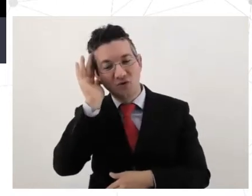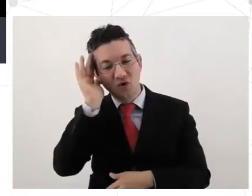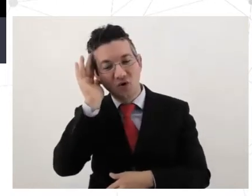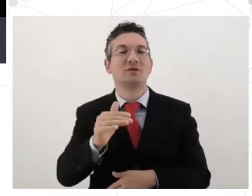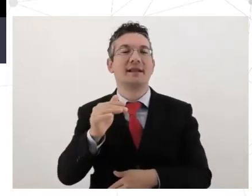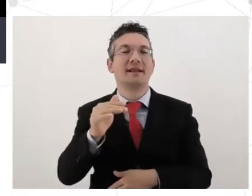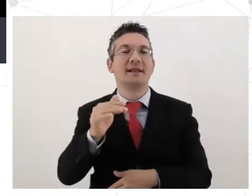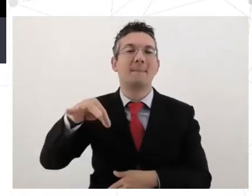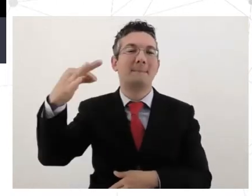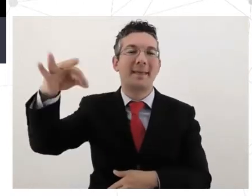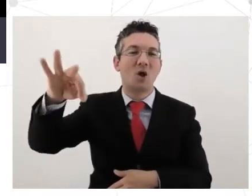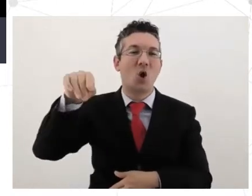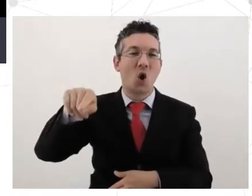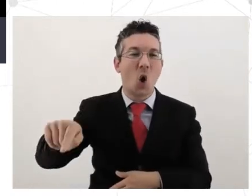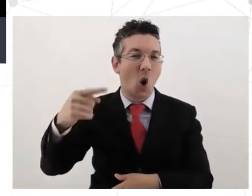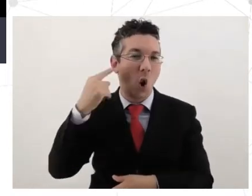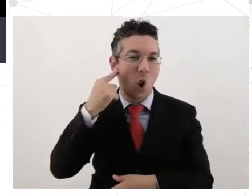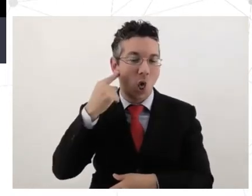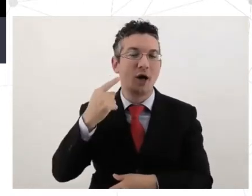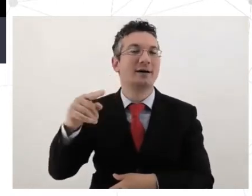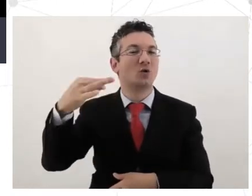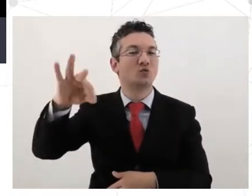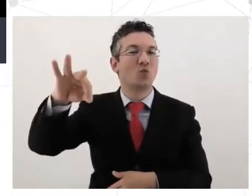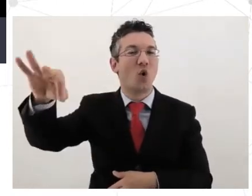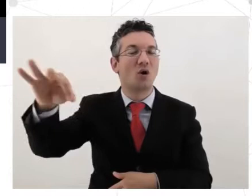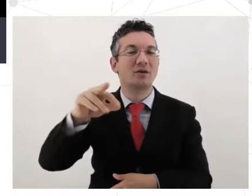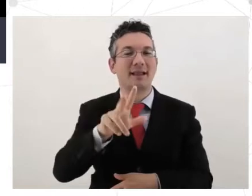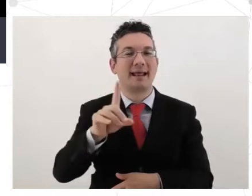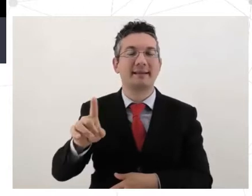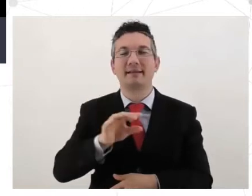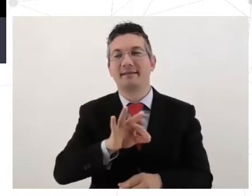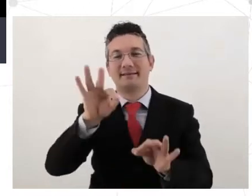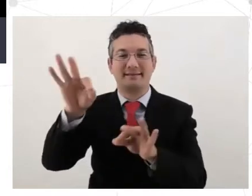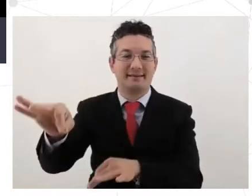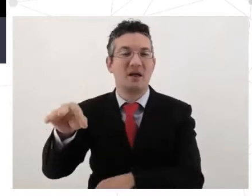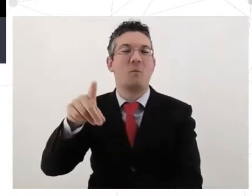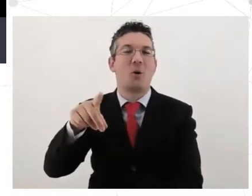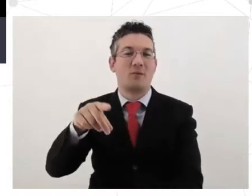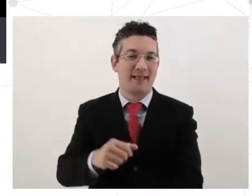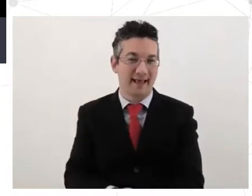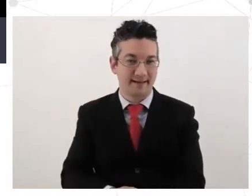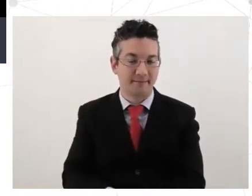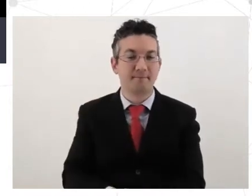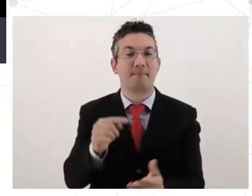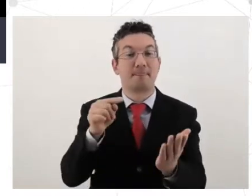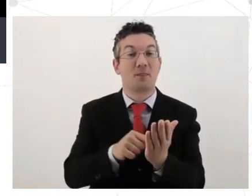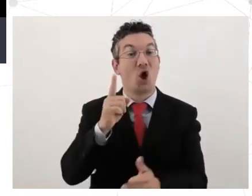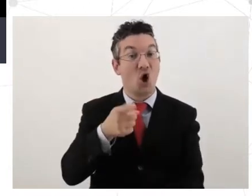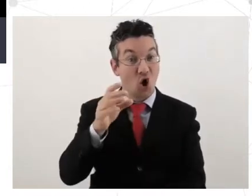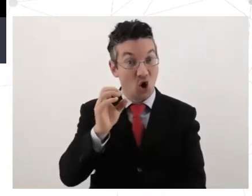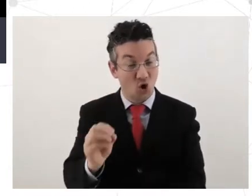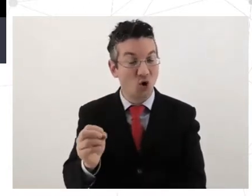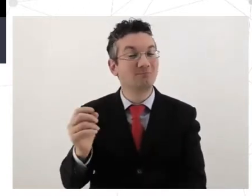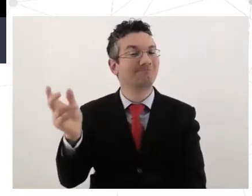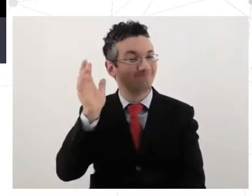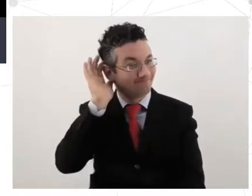Thanks, Jarnail. We have pictured here 4 O&Ms who've been working on the Soundscape team. Myself, Chantal Smith